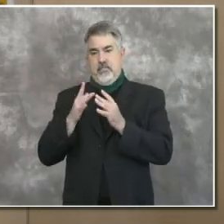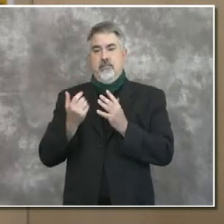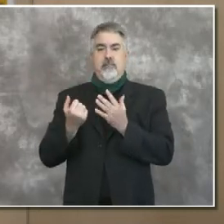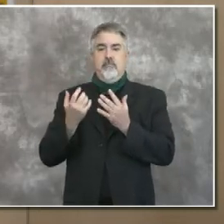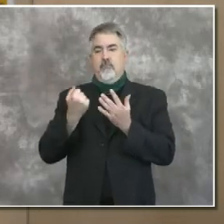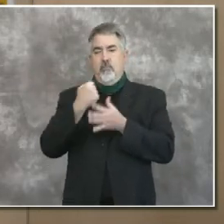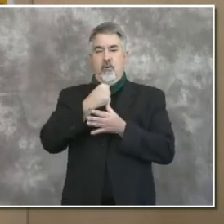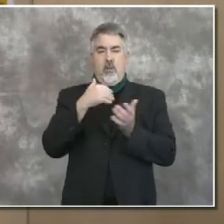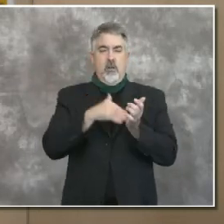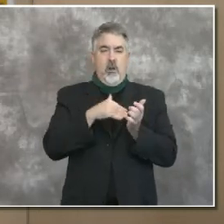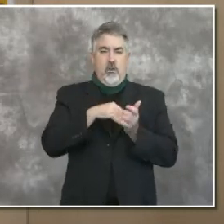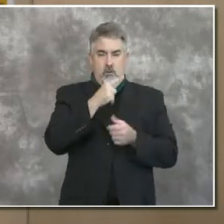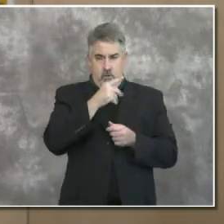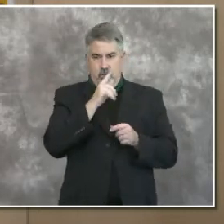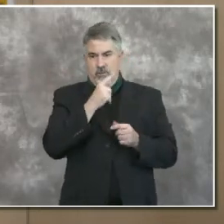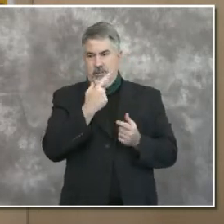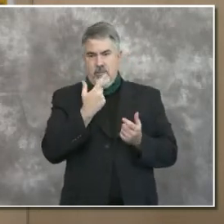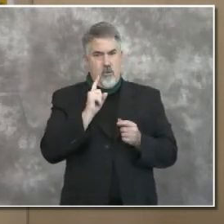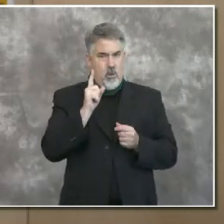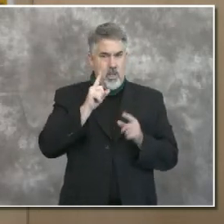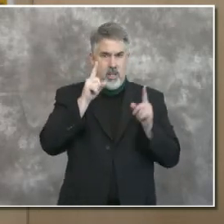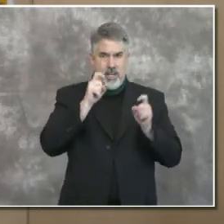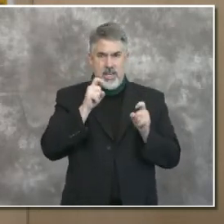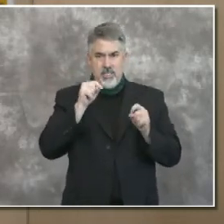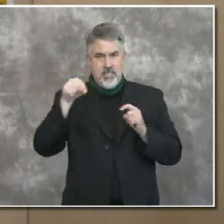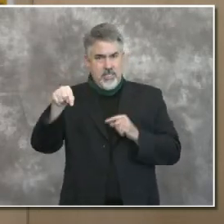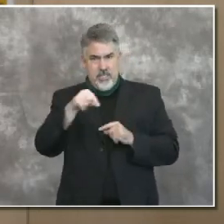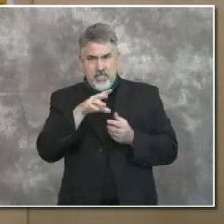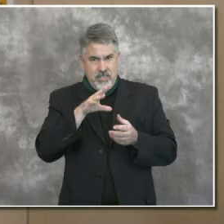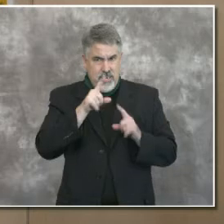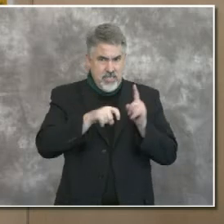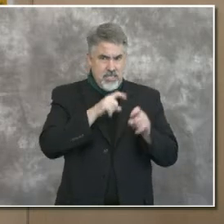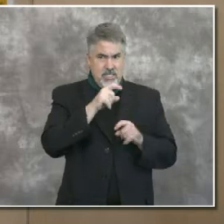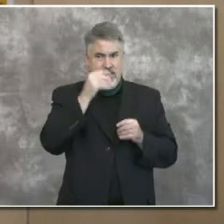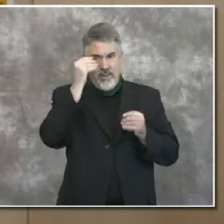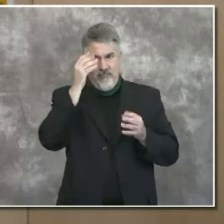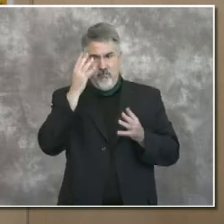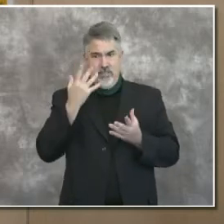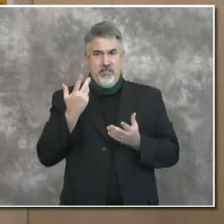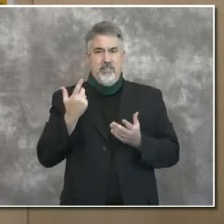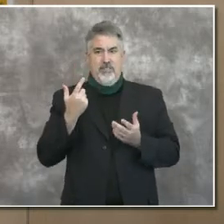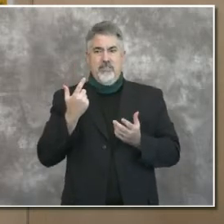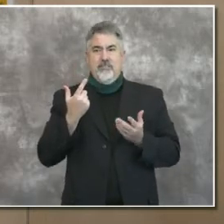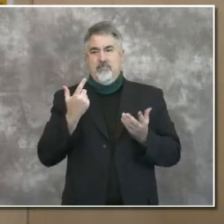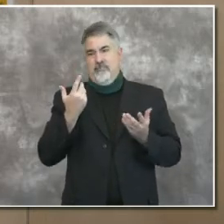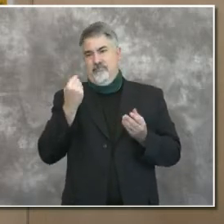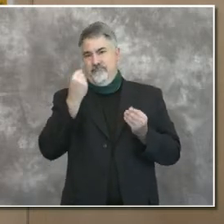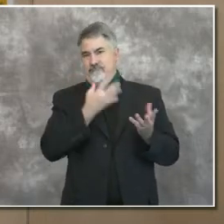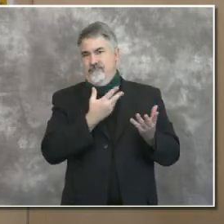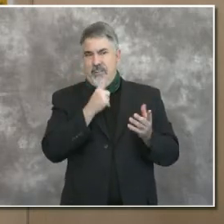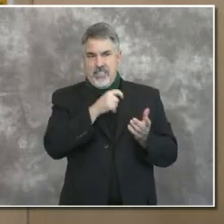various sites that their system has across the county.